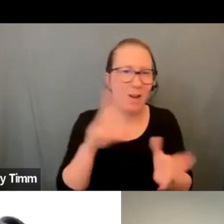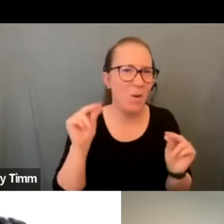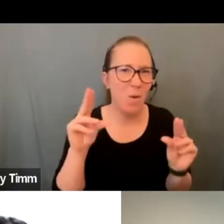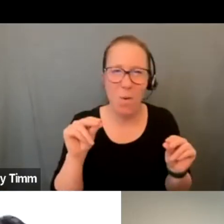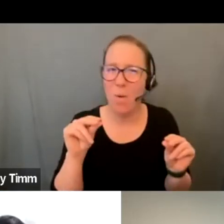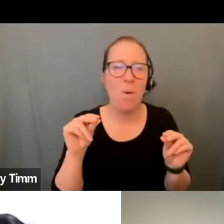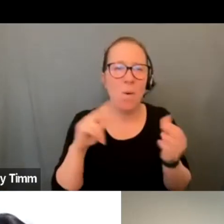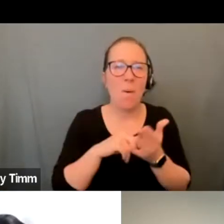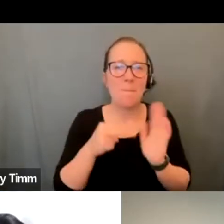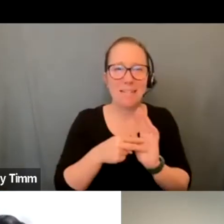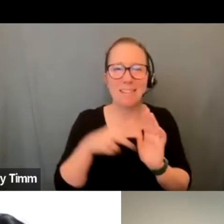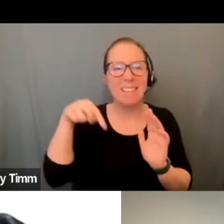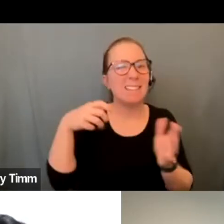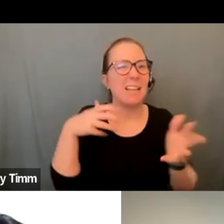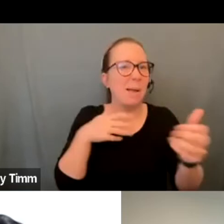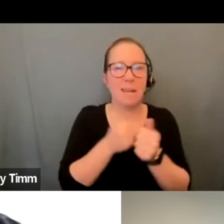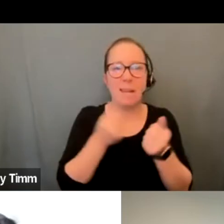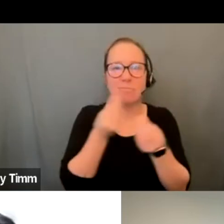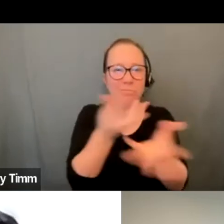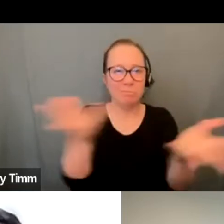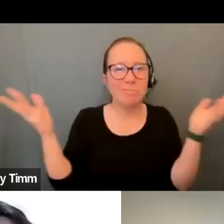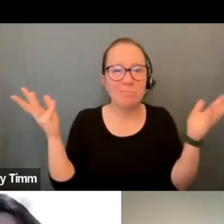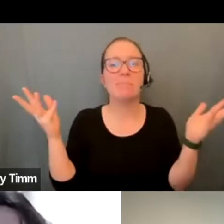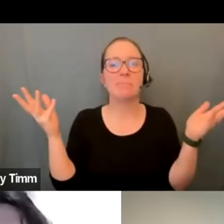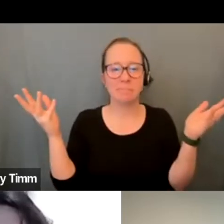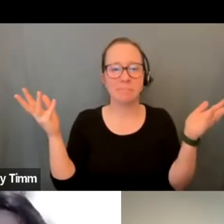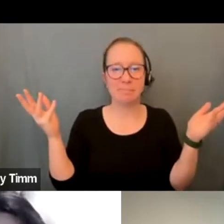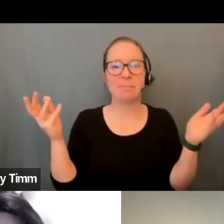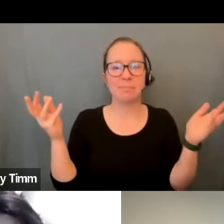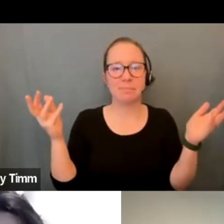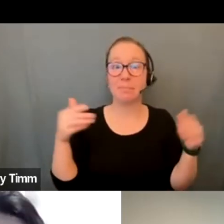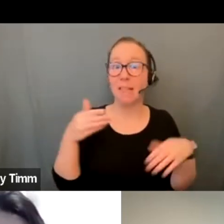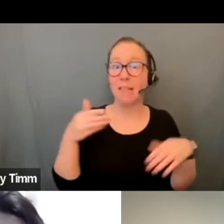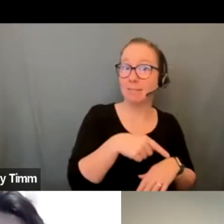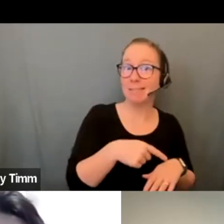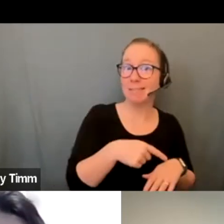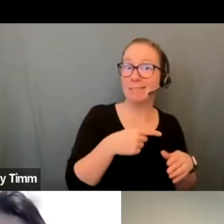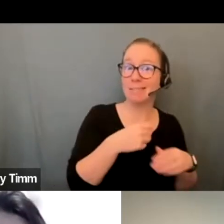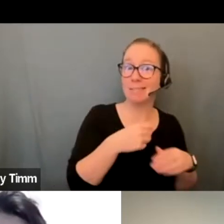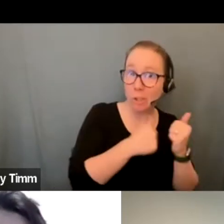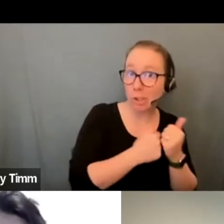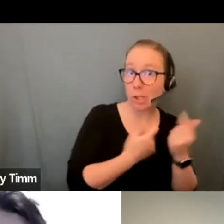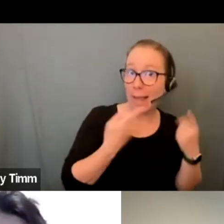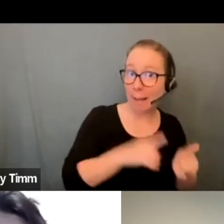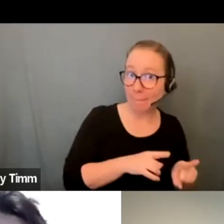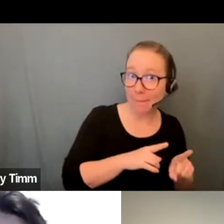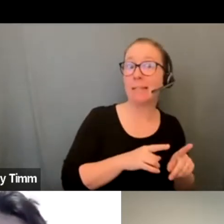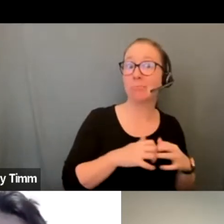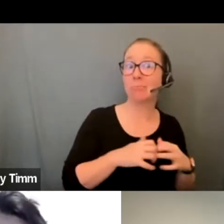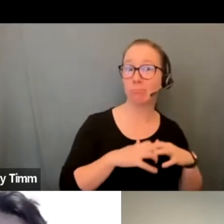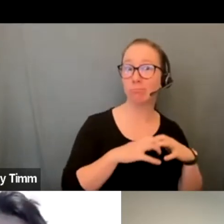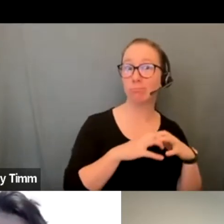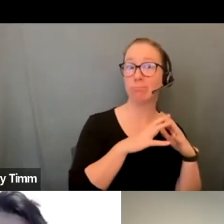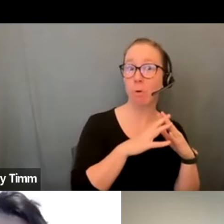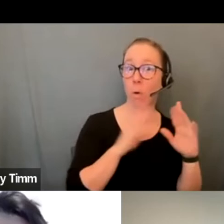is more an update that here's this structure that's starting to take shape, and hopefully it's